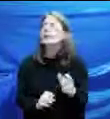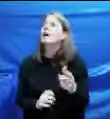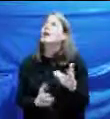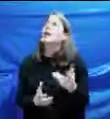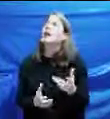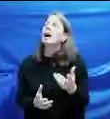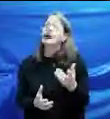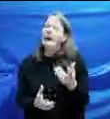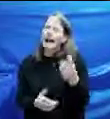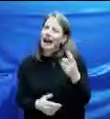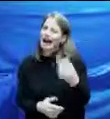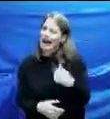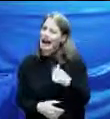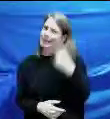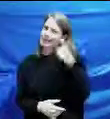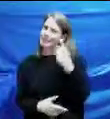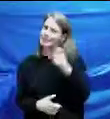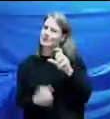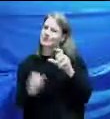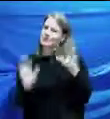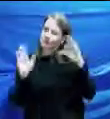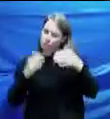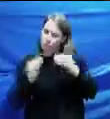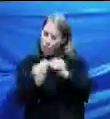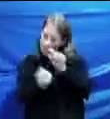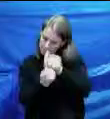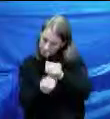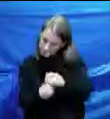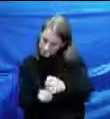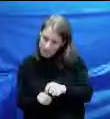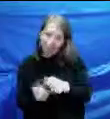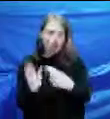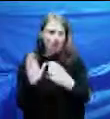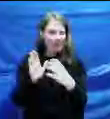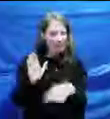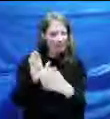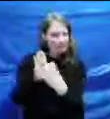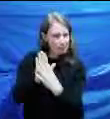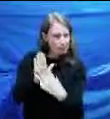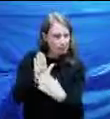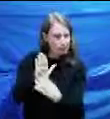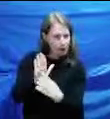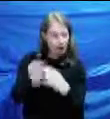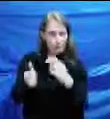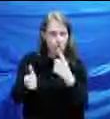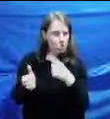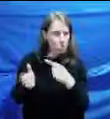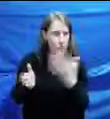build? There's a this, Right. focus on this thing. Why did like he you choose said. those three things in the Exact- sentence instead of two? exactly.